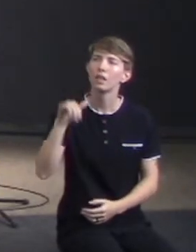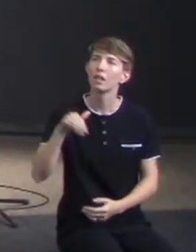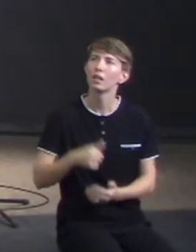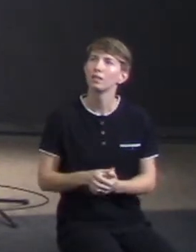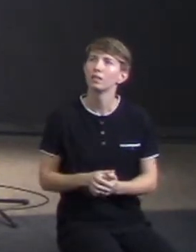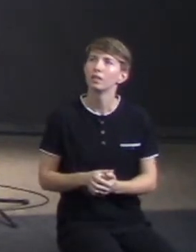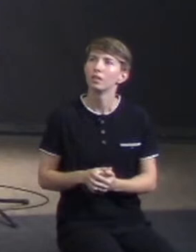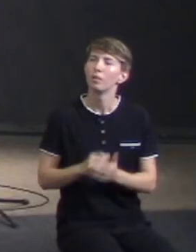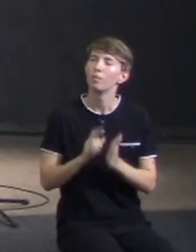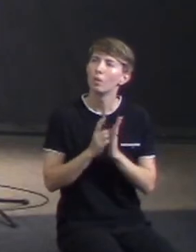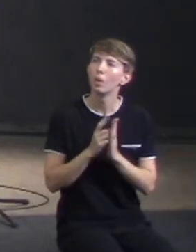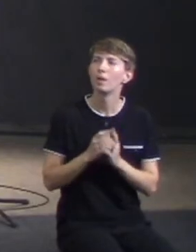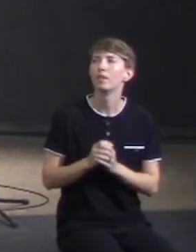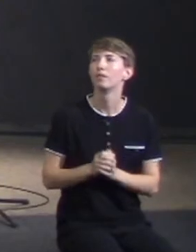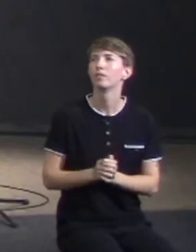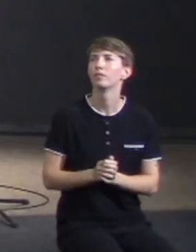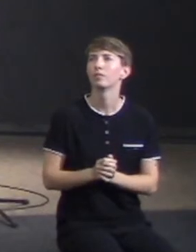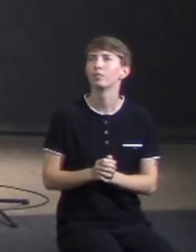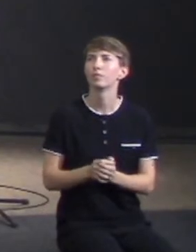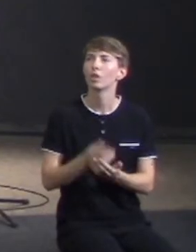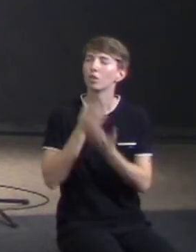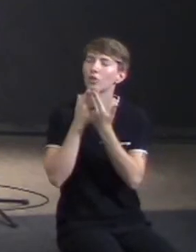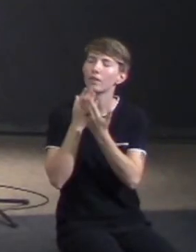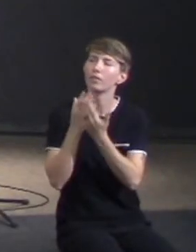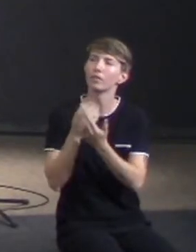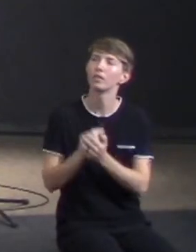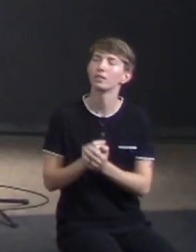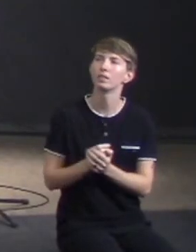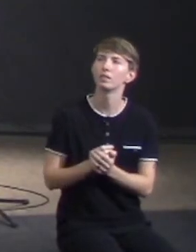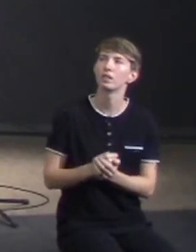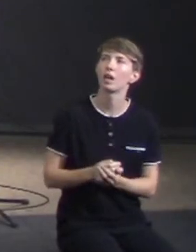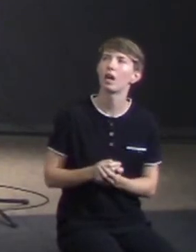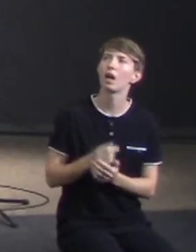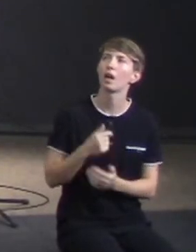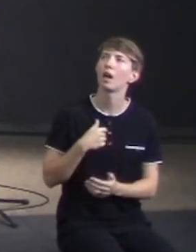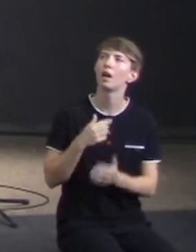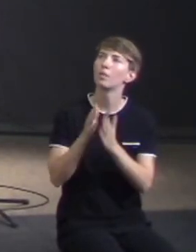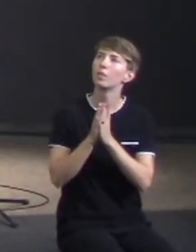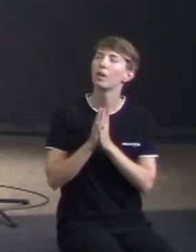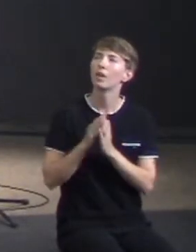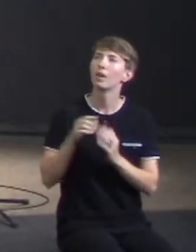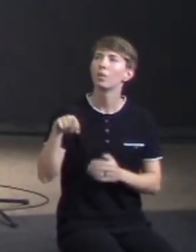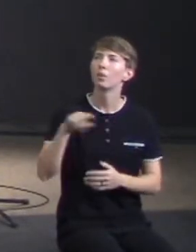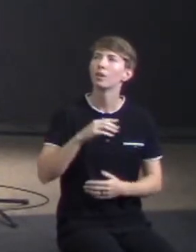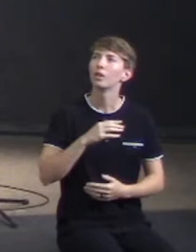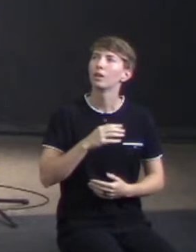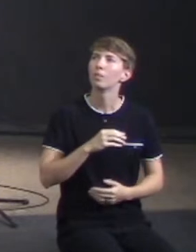just gratefulness, God. I pray that we open up our hearts and we really search those areas